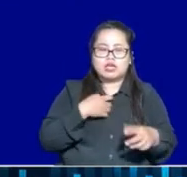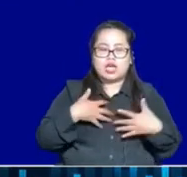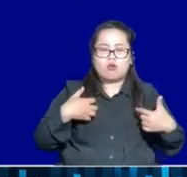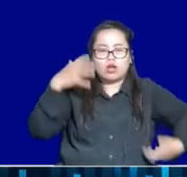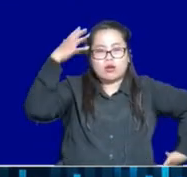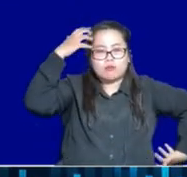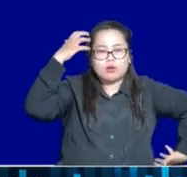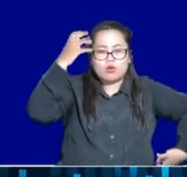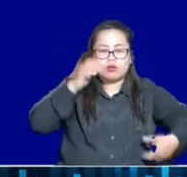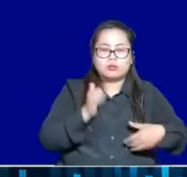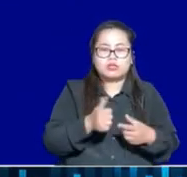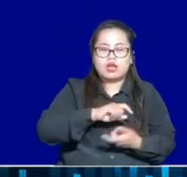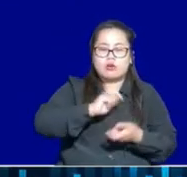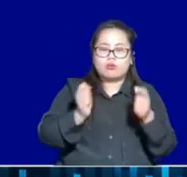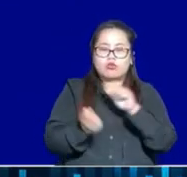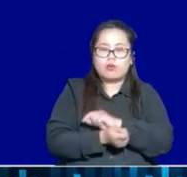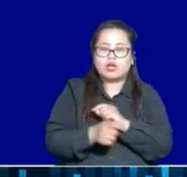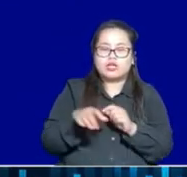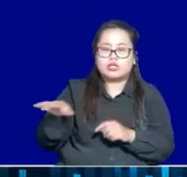and having